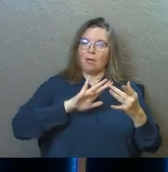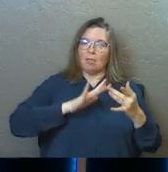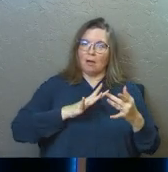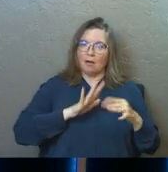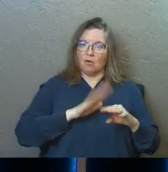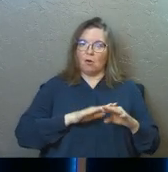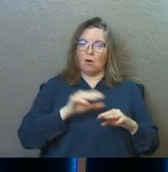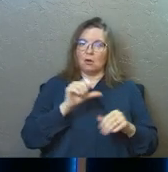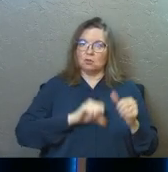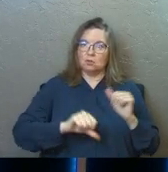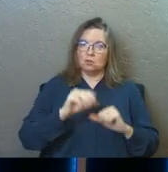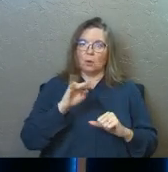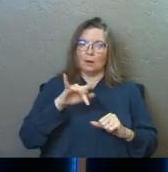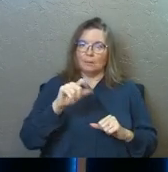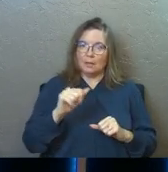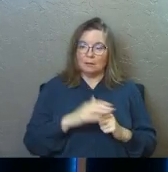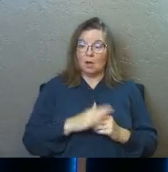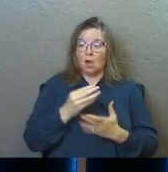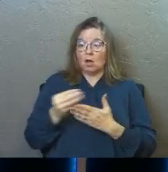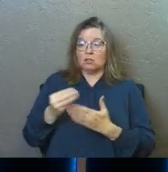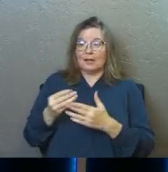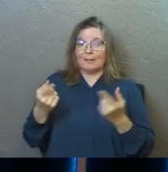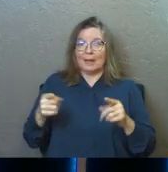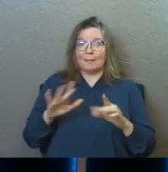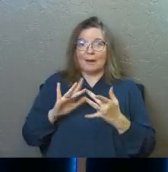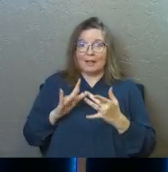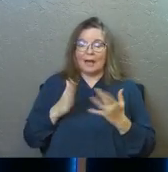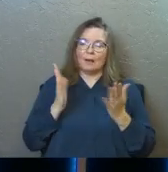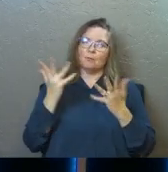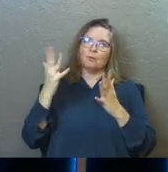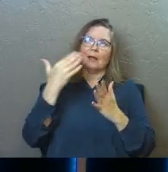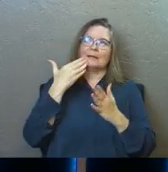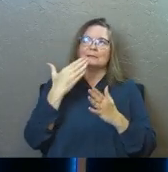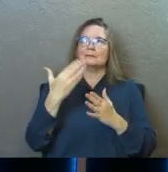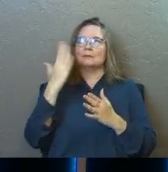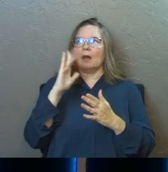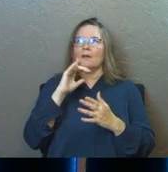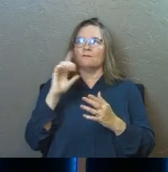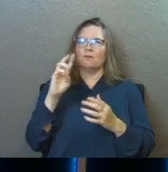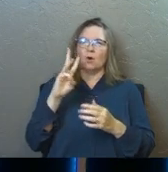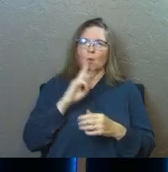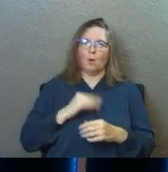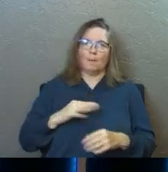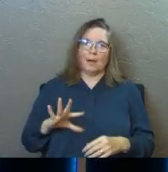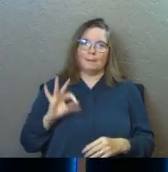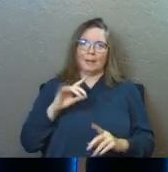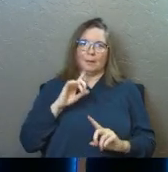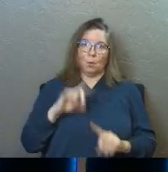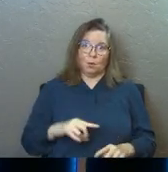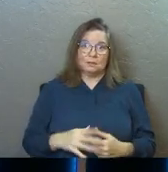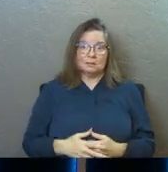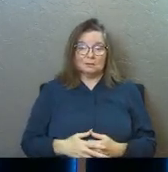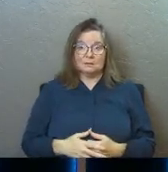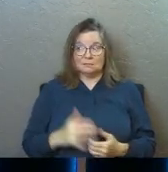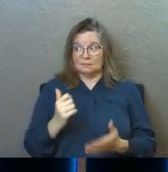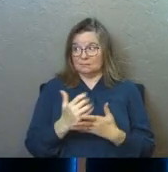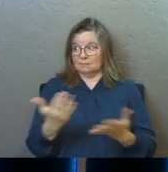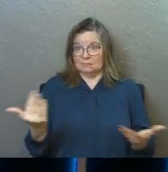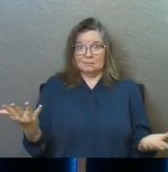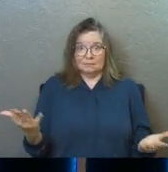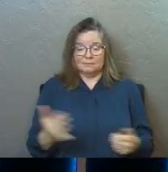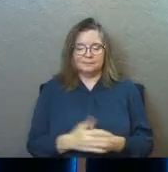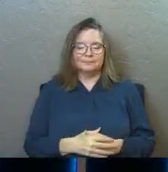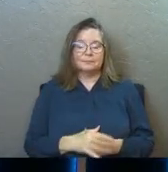online, on social media. Our shopping is done online. Praise God for Walmart pickup orders, okay? That's it. Amen, let's go.